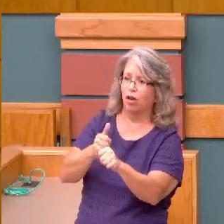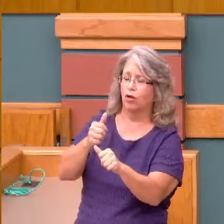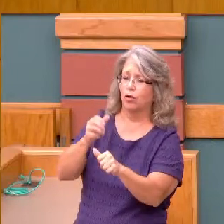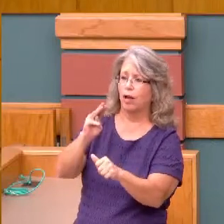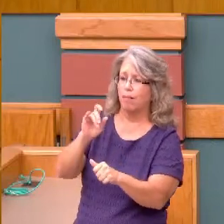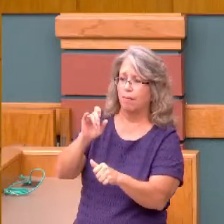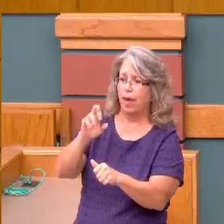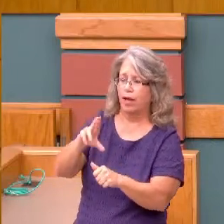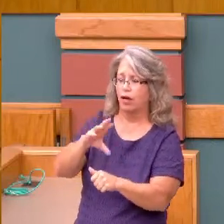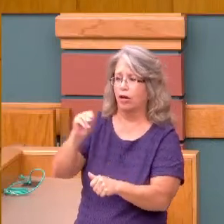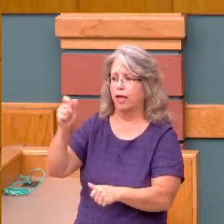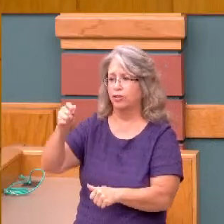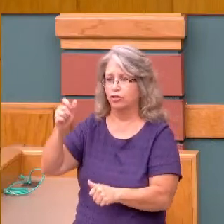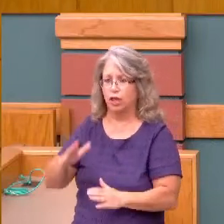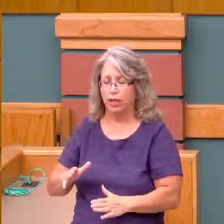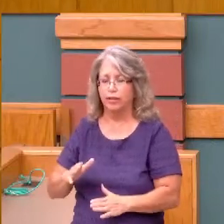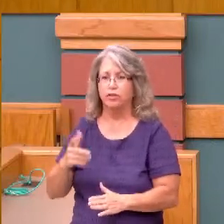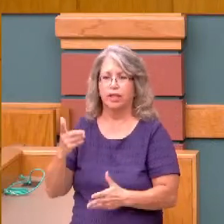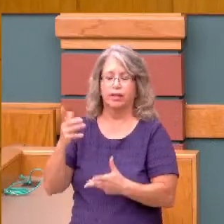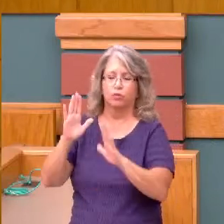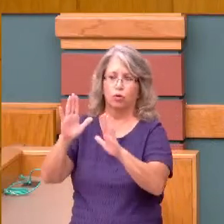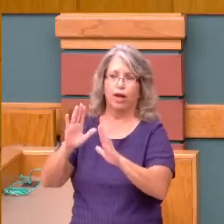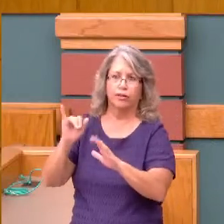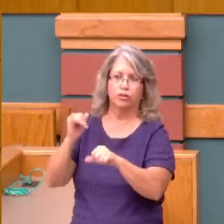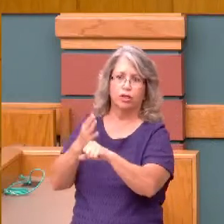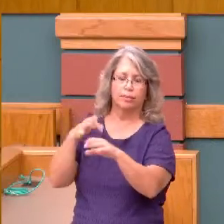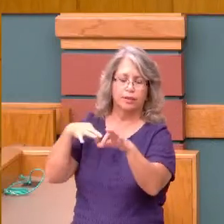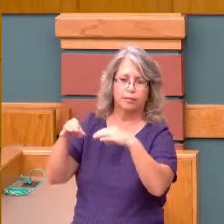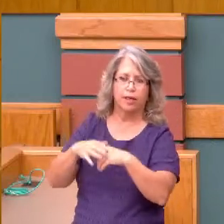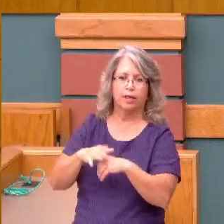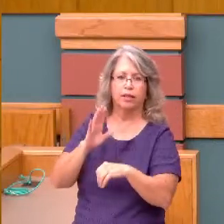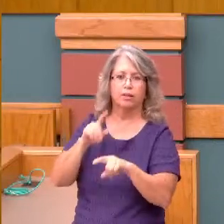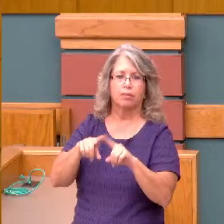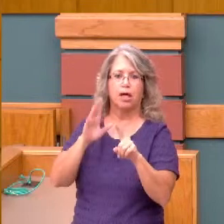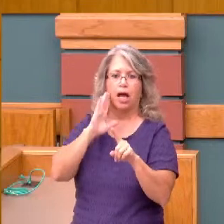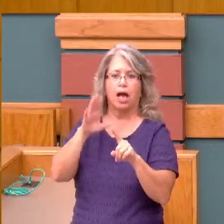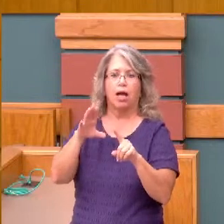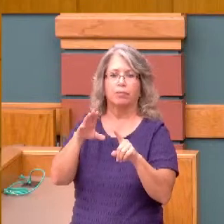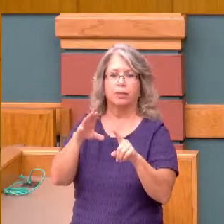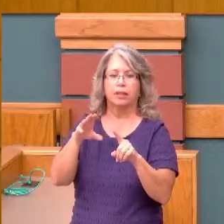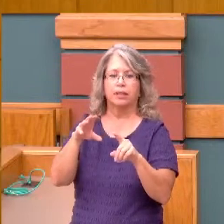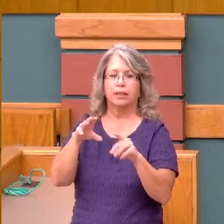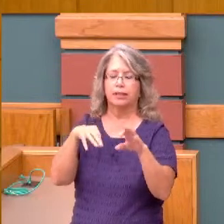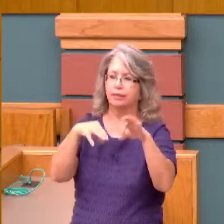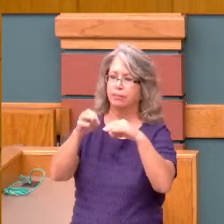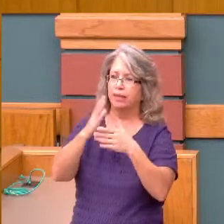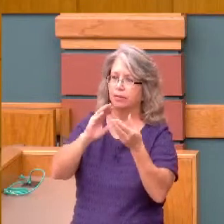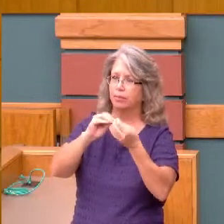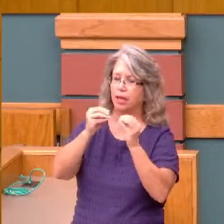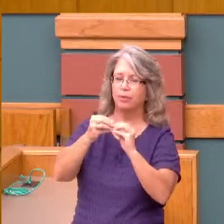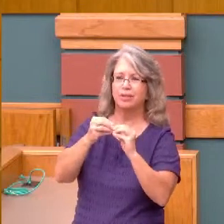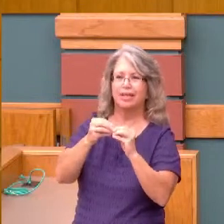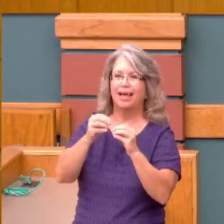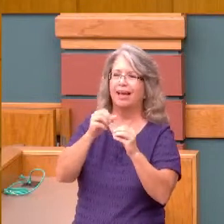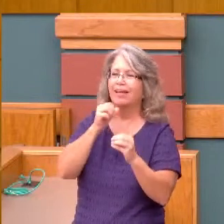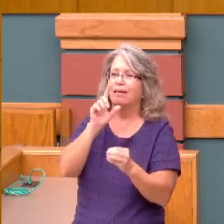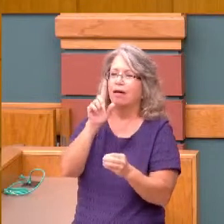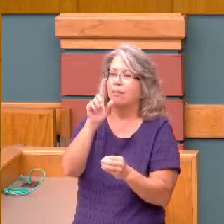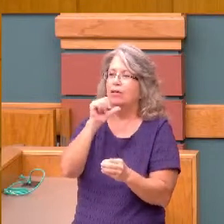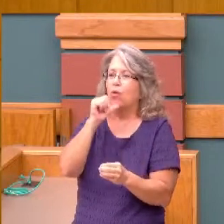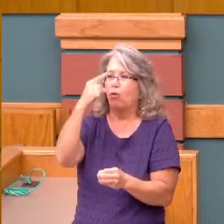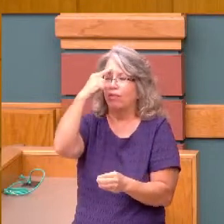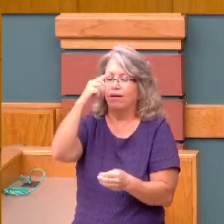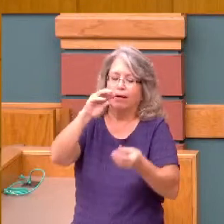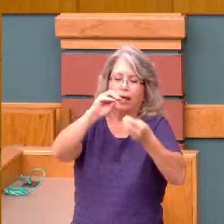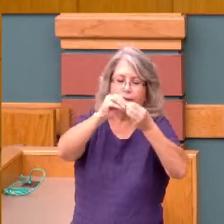one more time for you and give you some graphics to look at. These are not just numbers. Each one of these digits represents